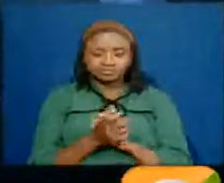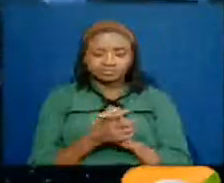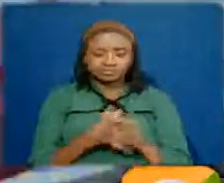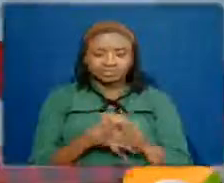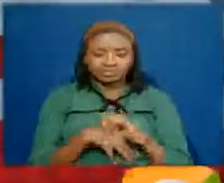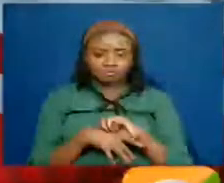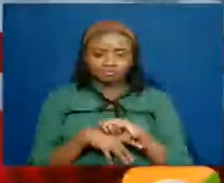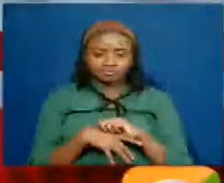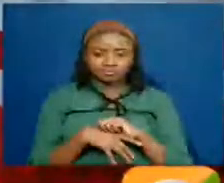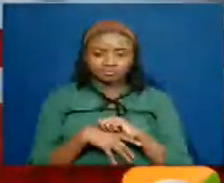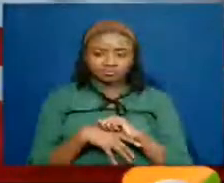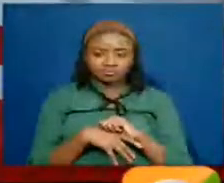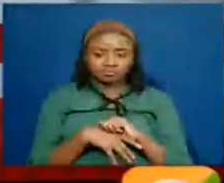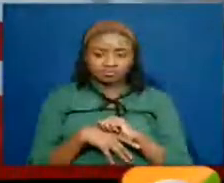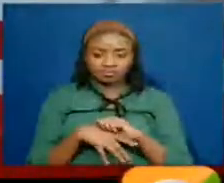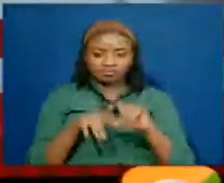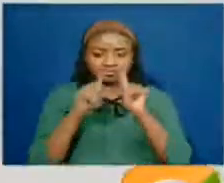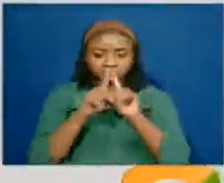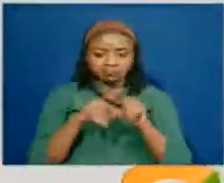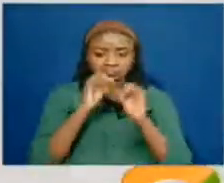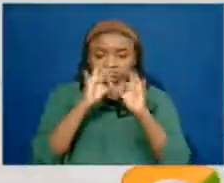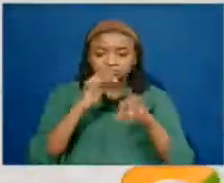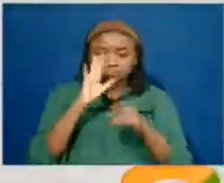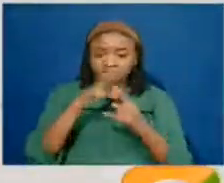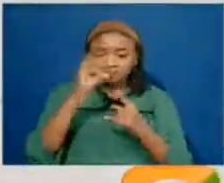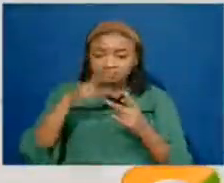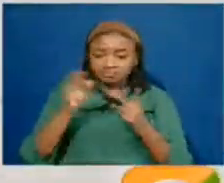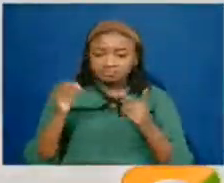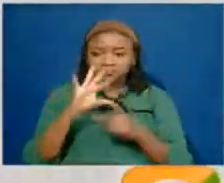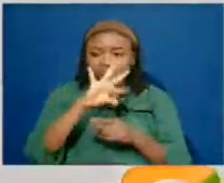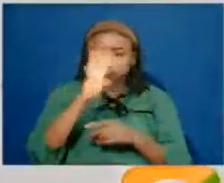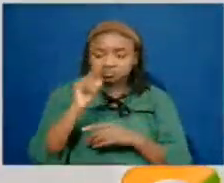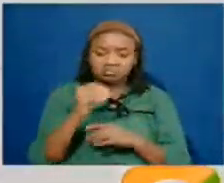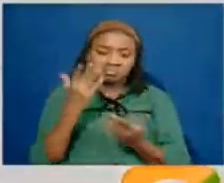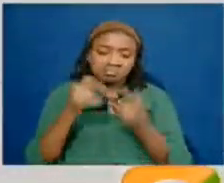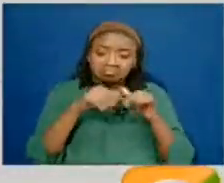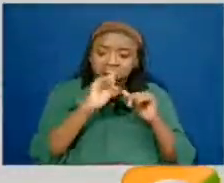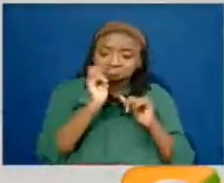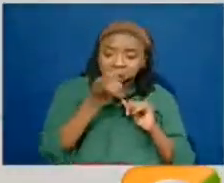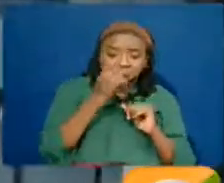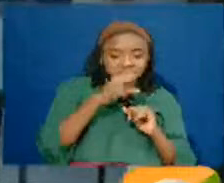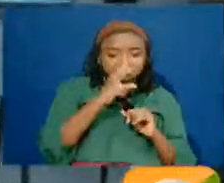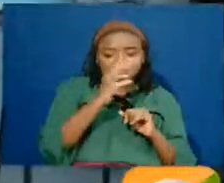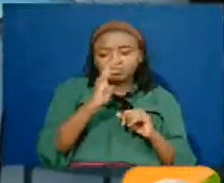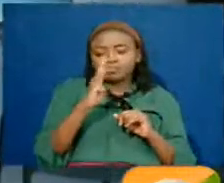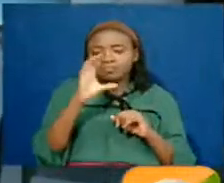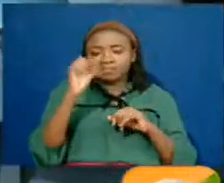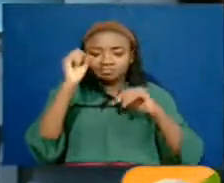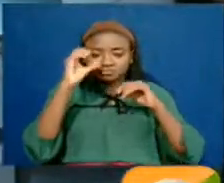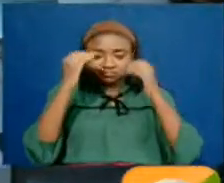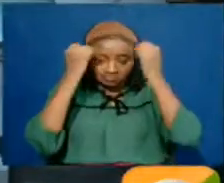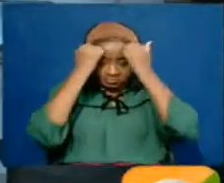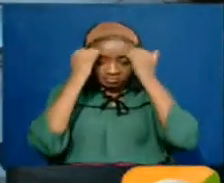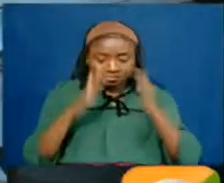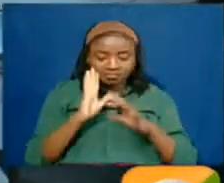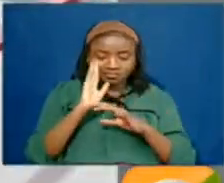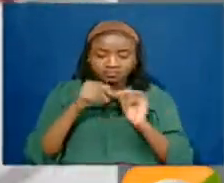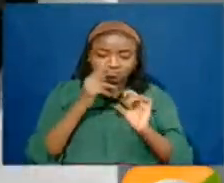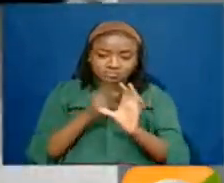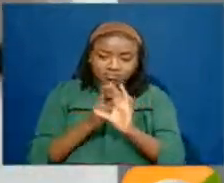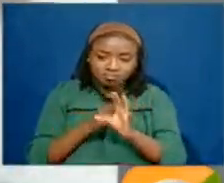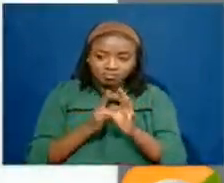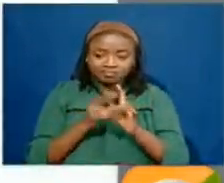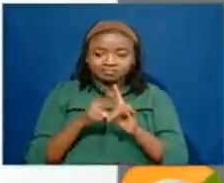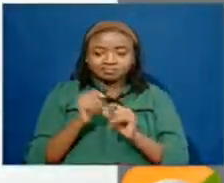And if they'll choose Africa and perhaps Kenya, CBC students will have a rare chance to compete, learn and get inspired by